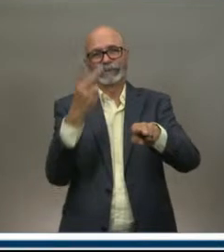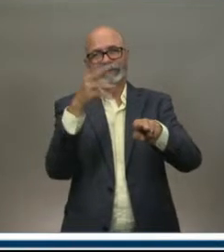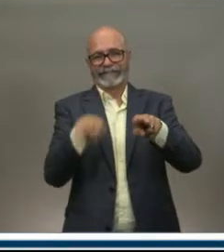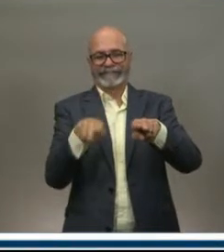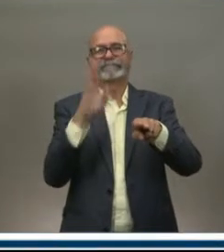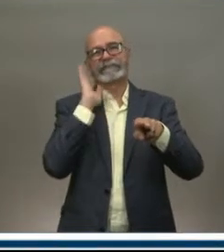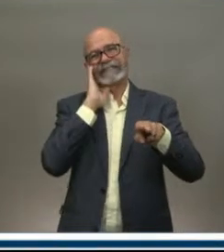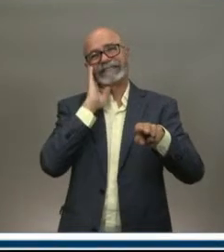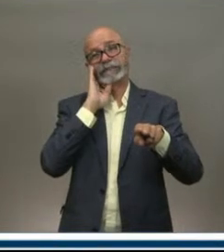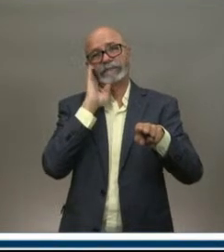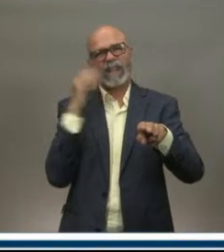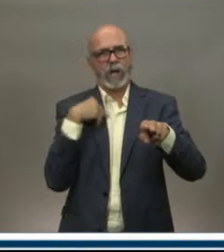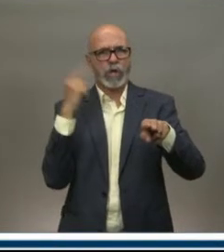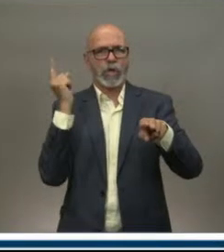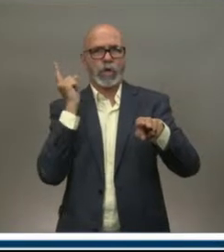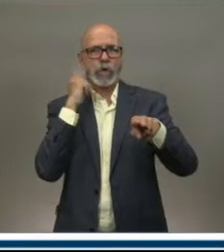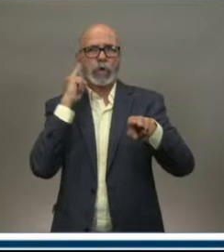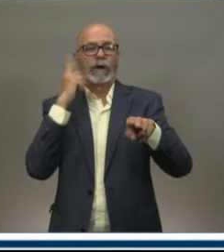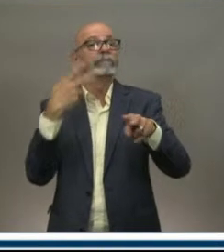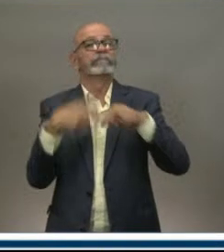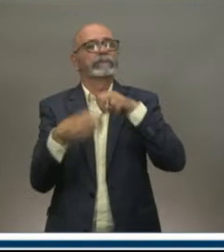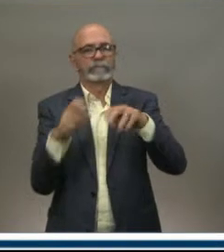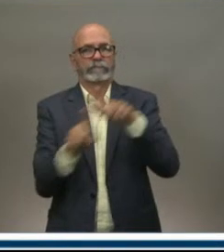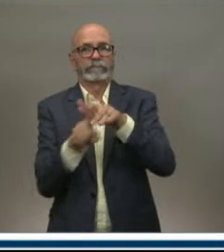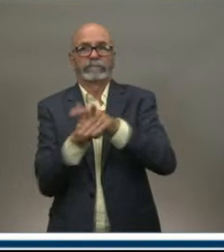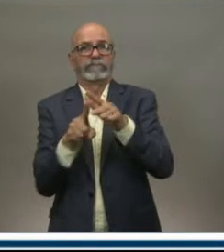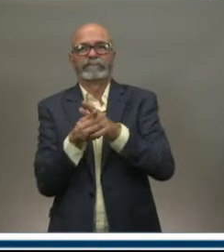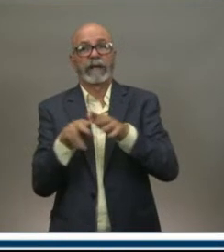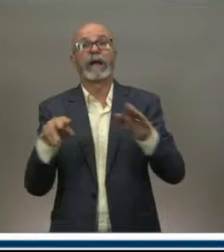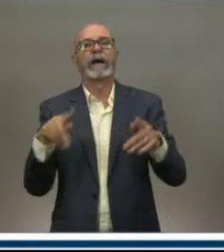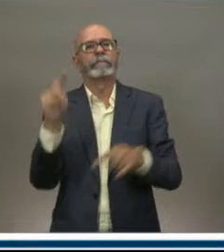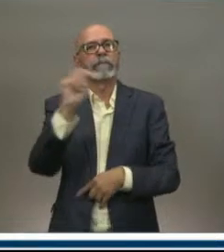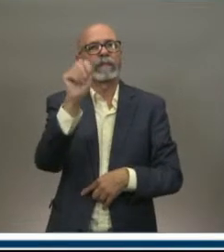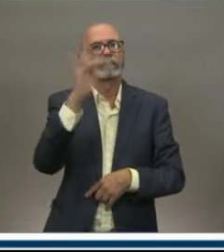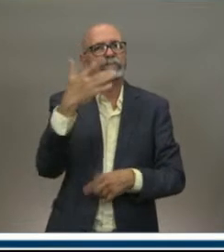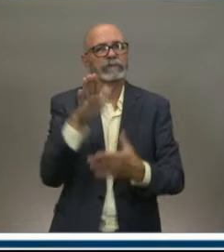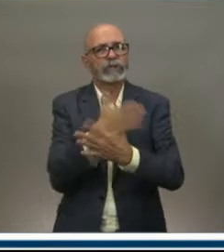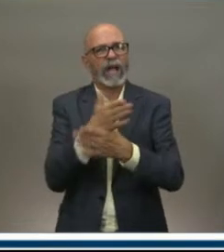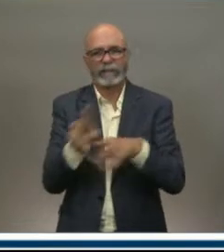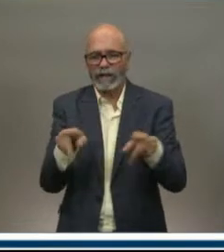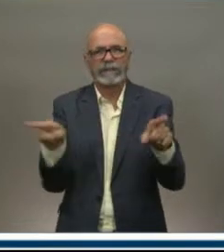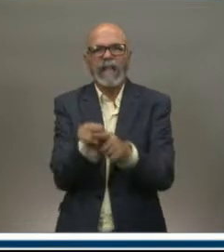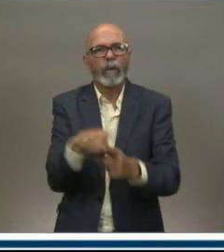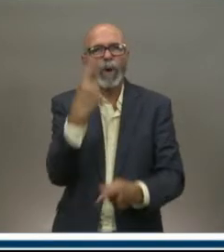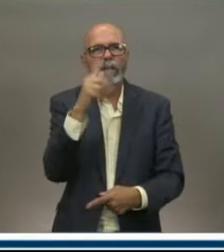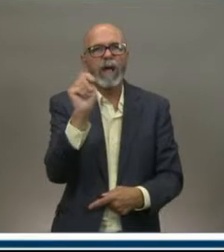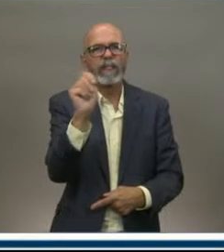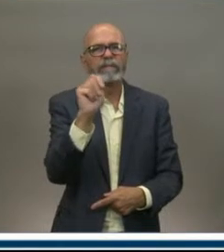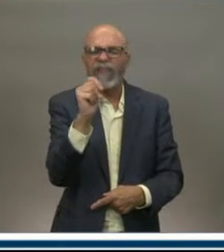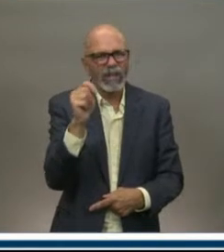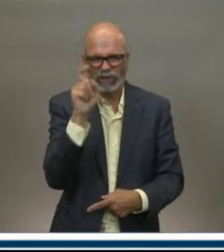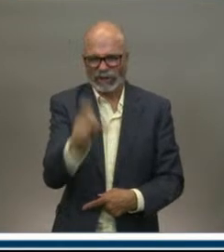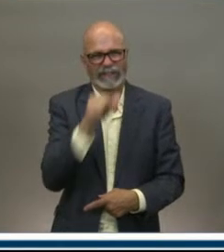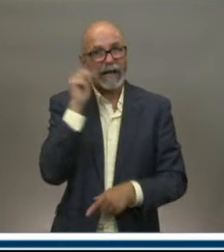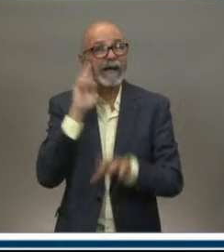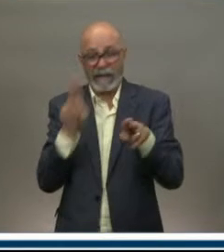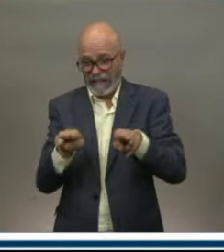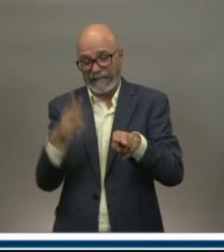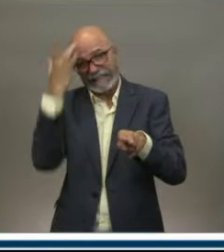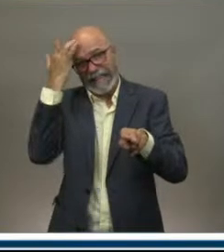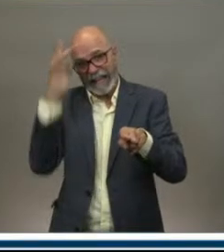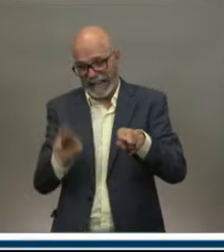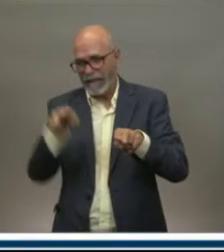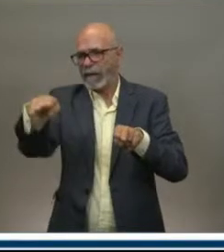was sharing a bathroom. So you've made the commitment to not have any more than two people per room, but what about a commitment to